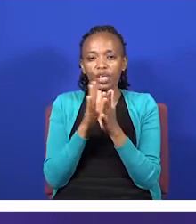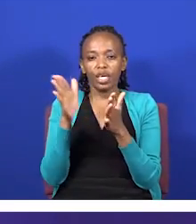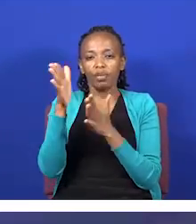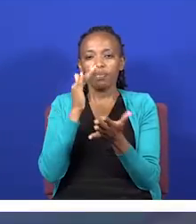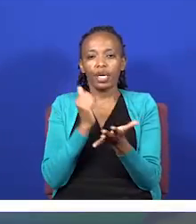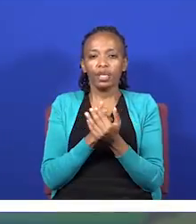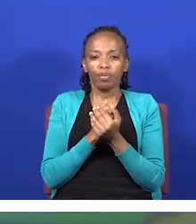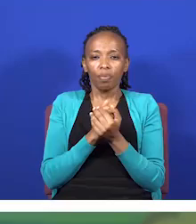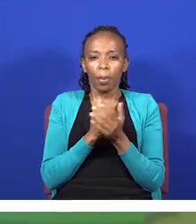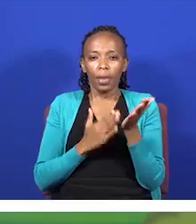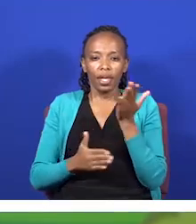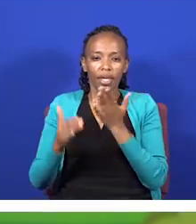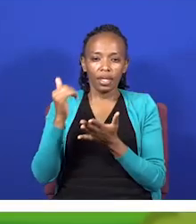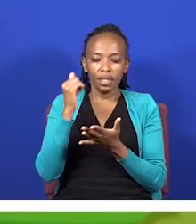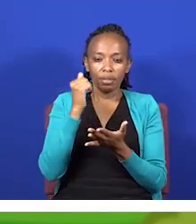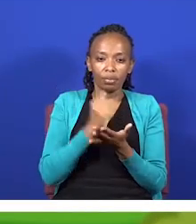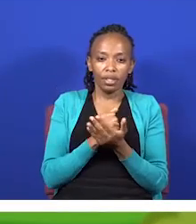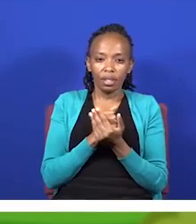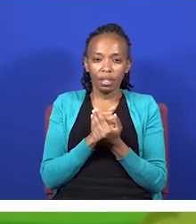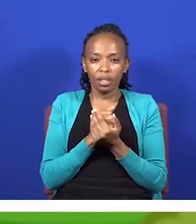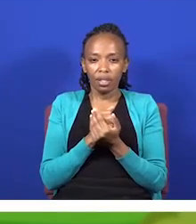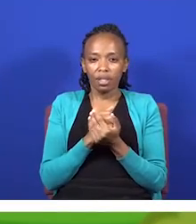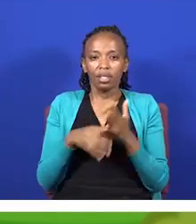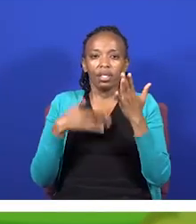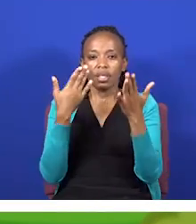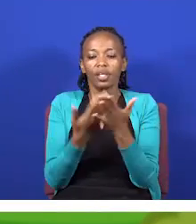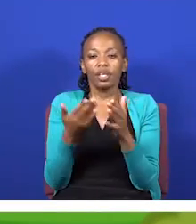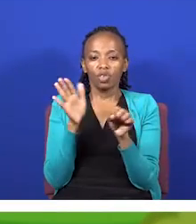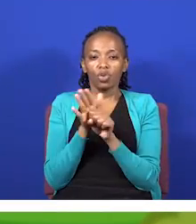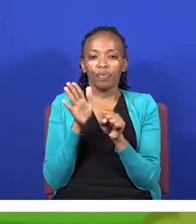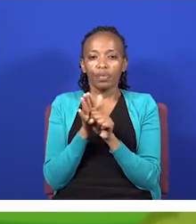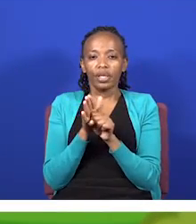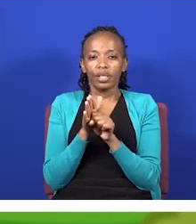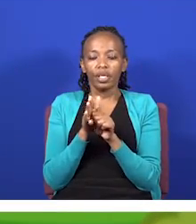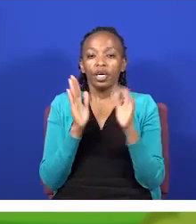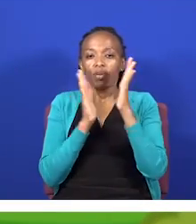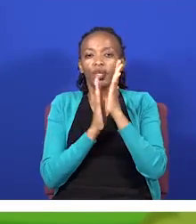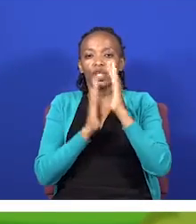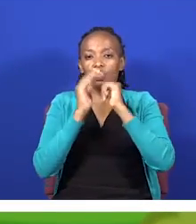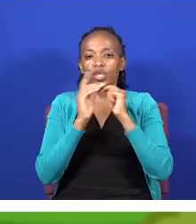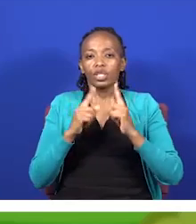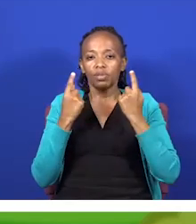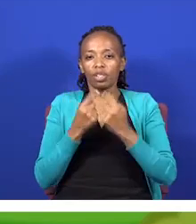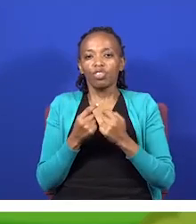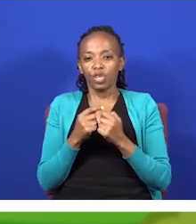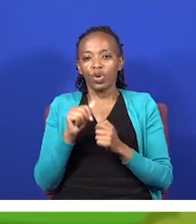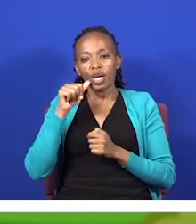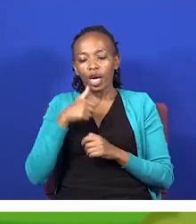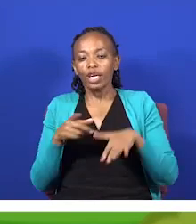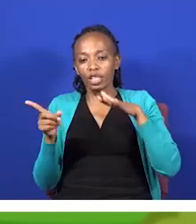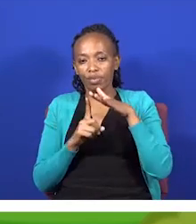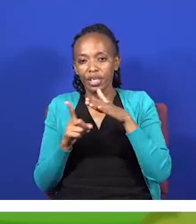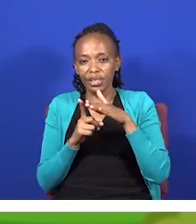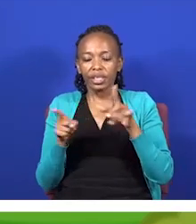Amen. Amen. Thank you so, so much, praise and worship team, for your lovely ministry